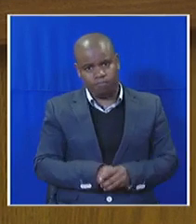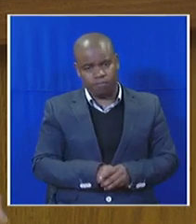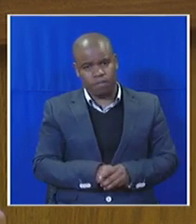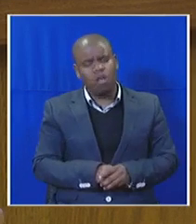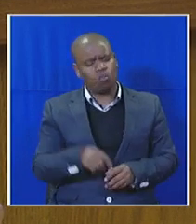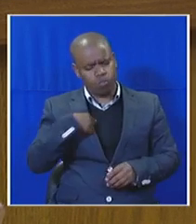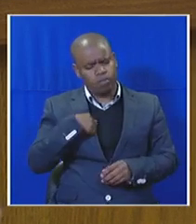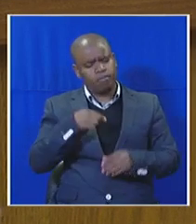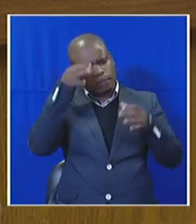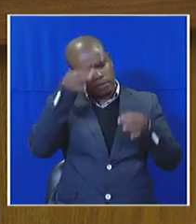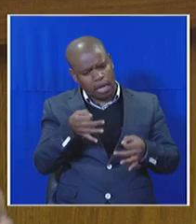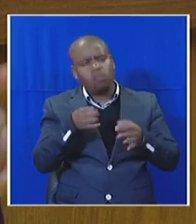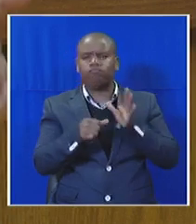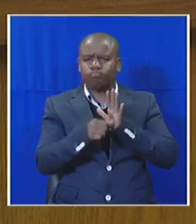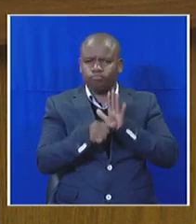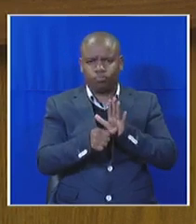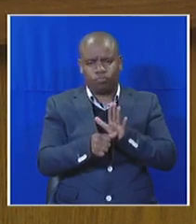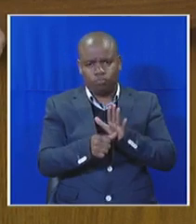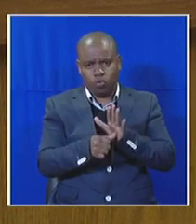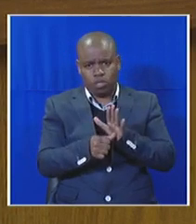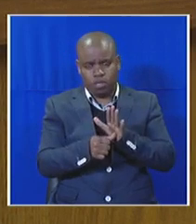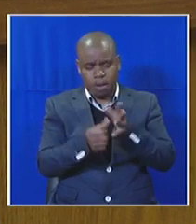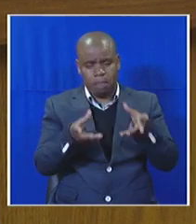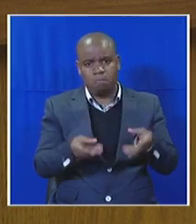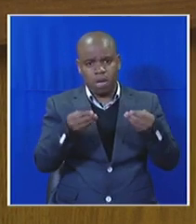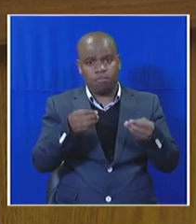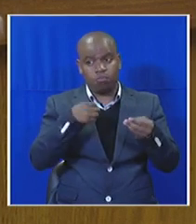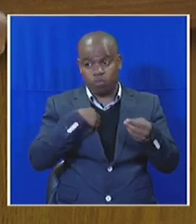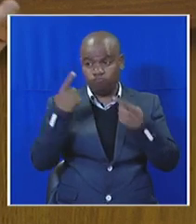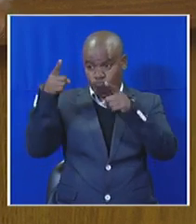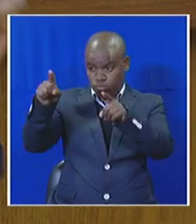very important position in Copenhagen,